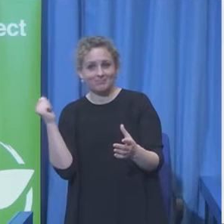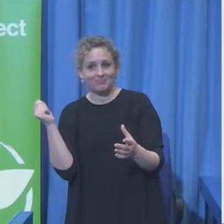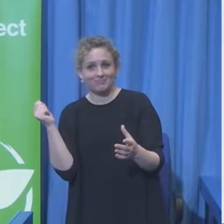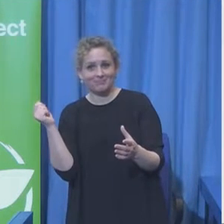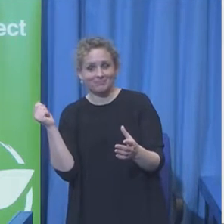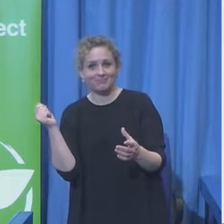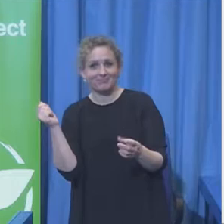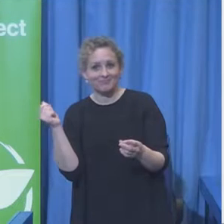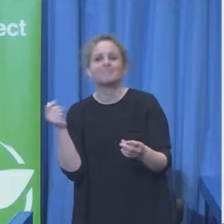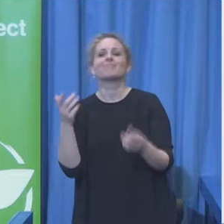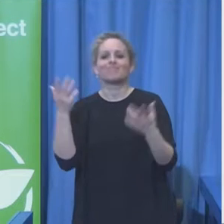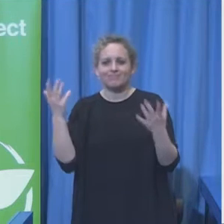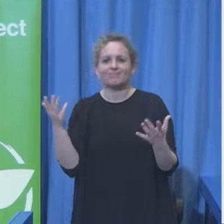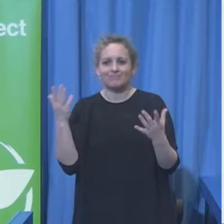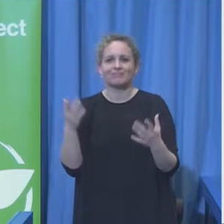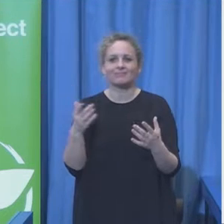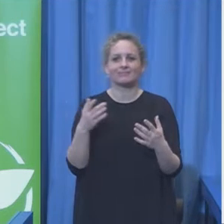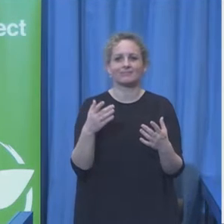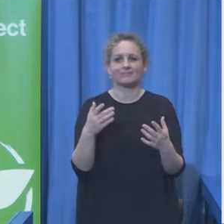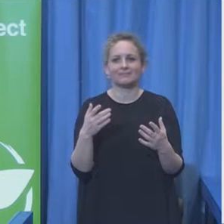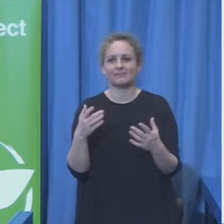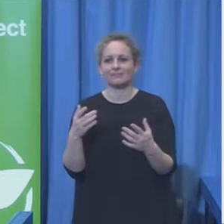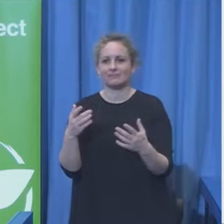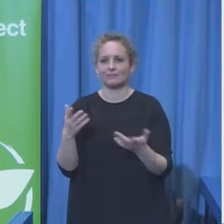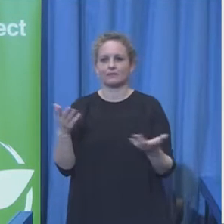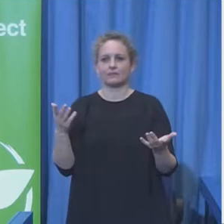of financial independence for persons with disabilities.